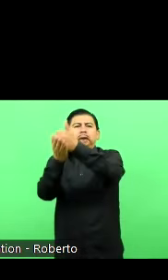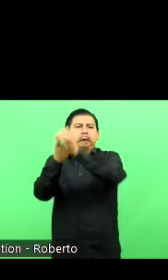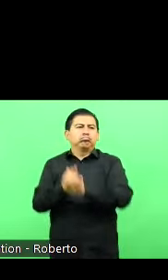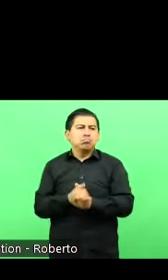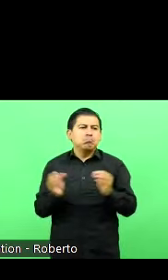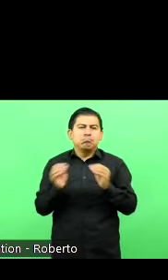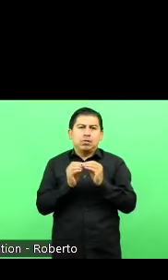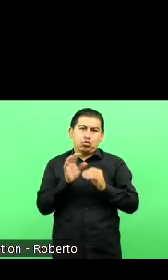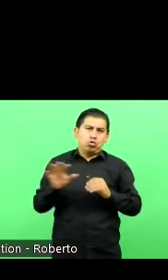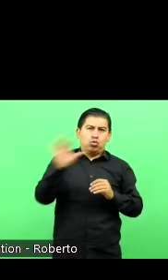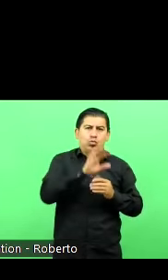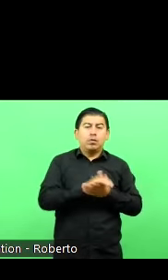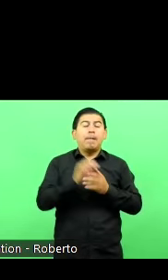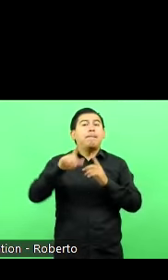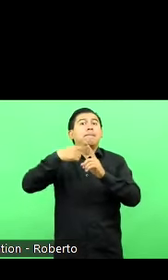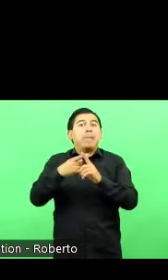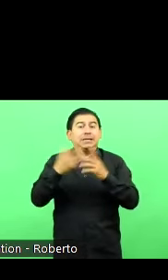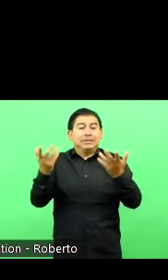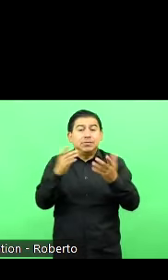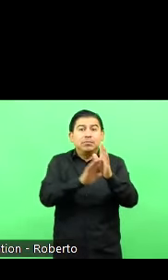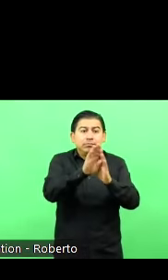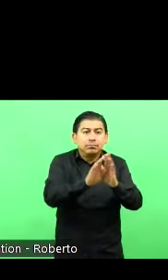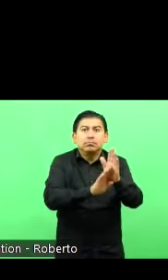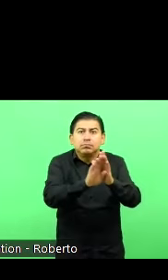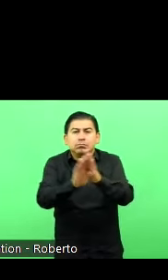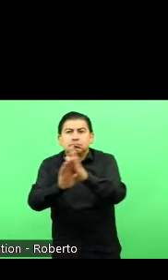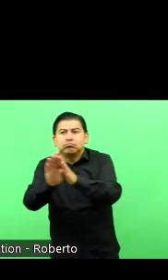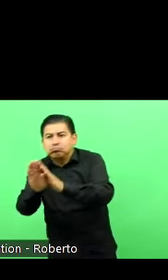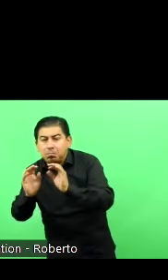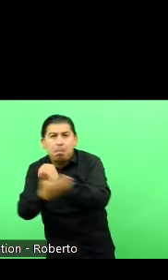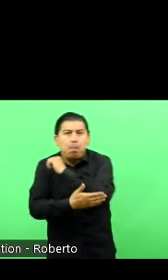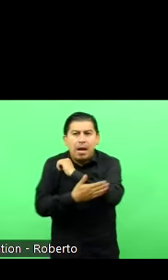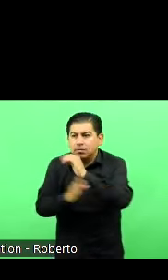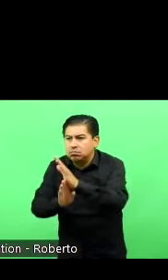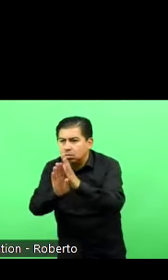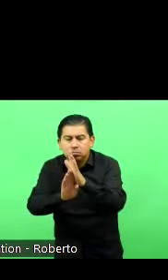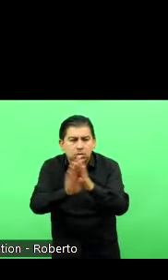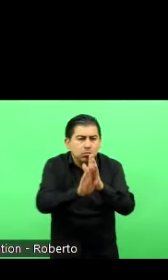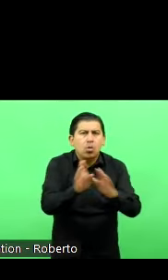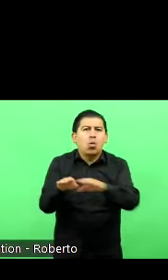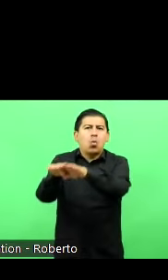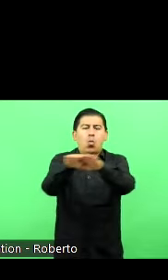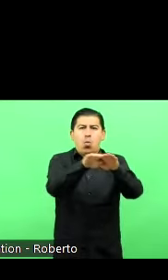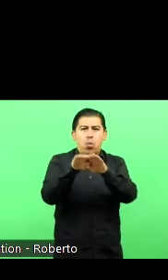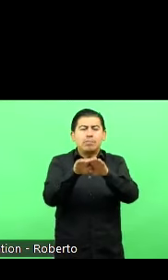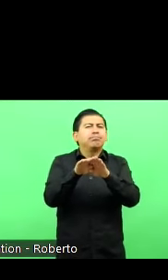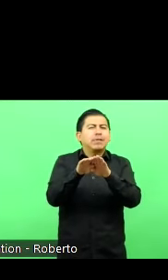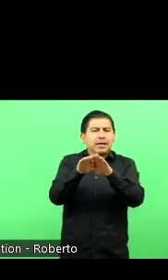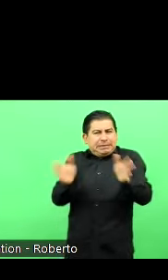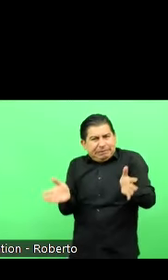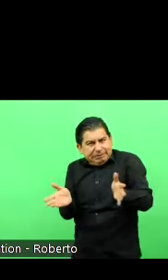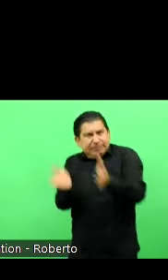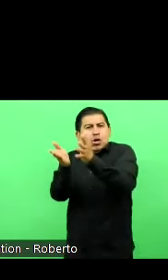you to reach out to the office for information about our program initiatives and to explore concrete national and